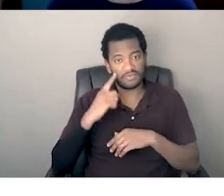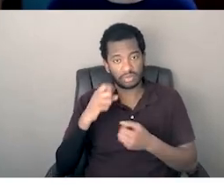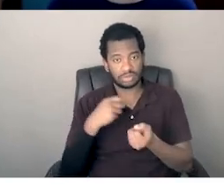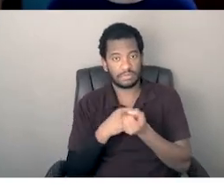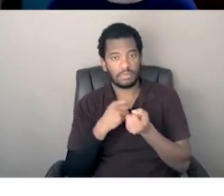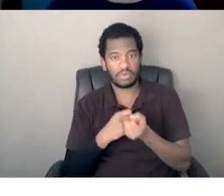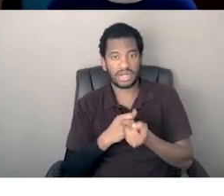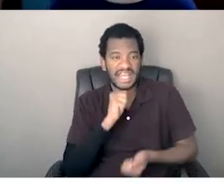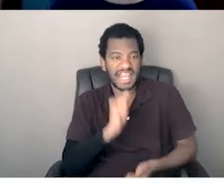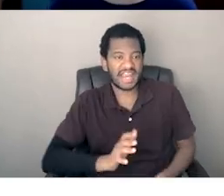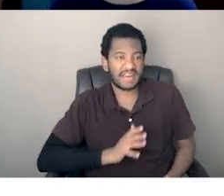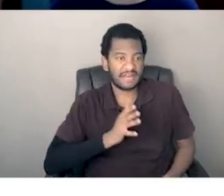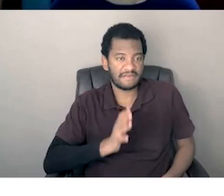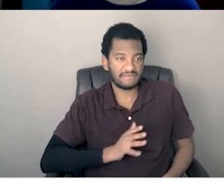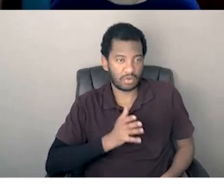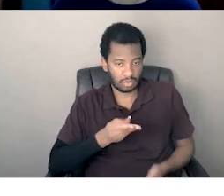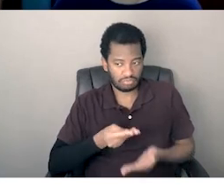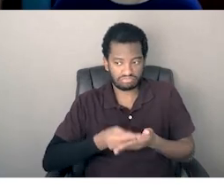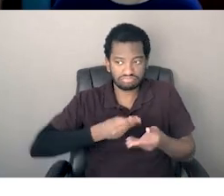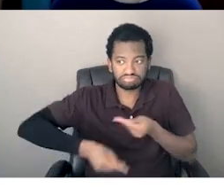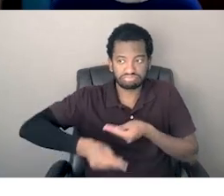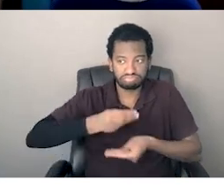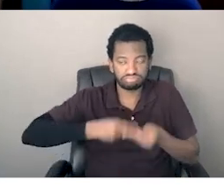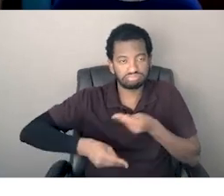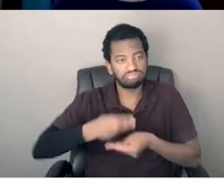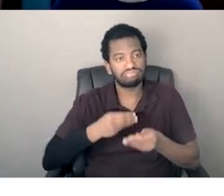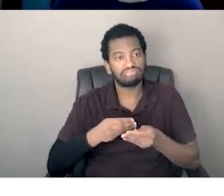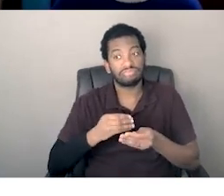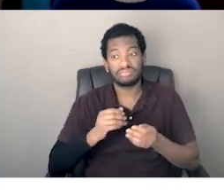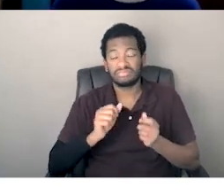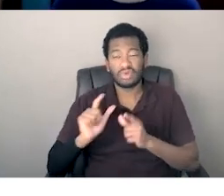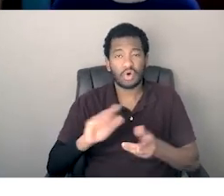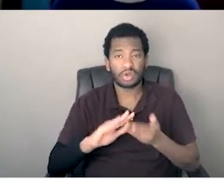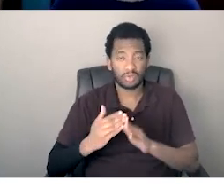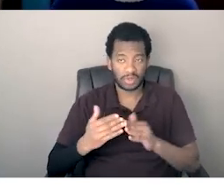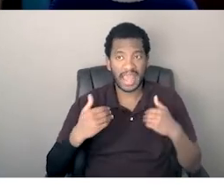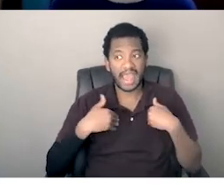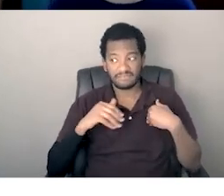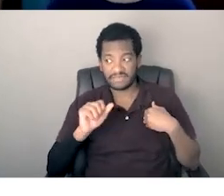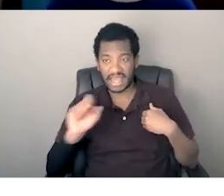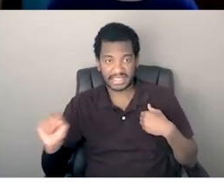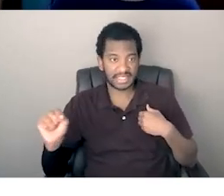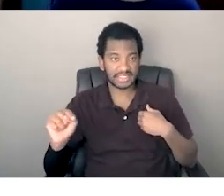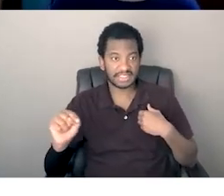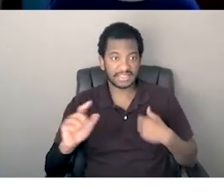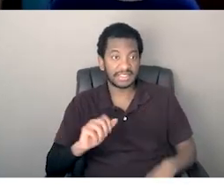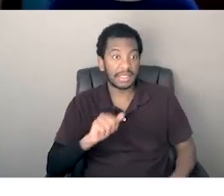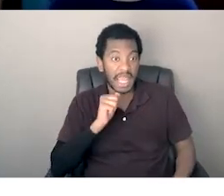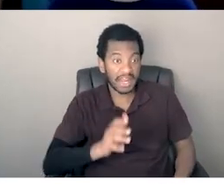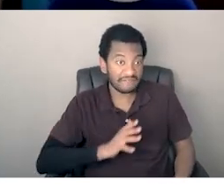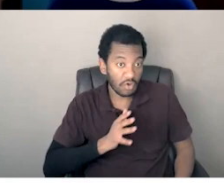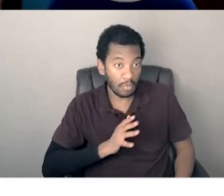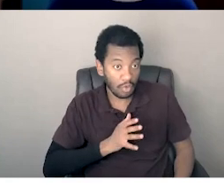there are assets. There are informal assets, such as where a church where people get food, they get mental health